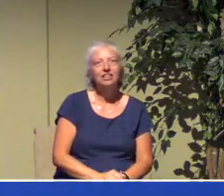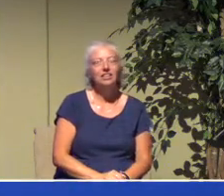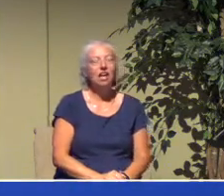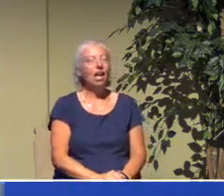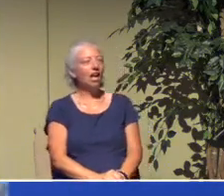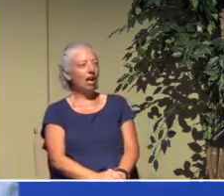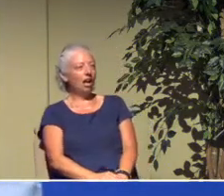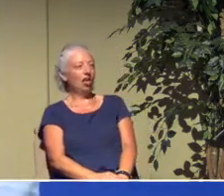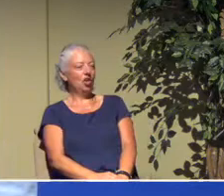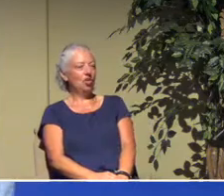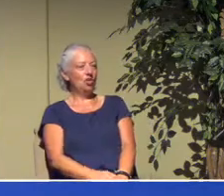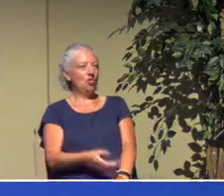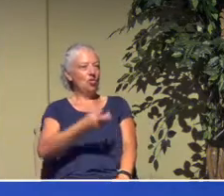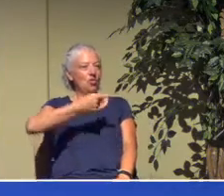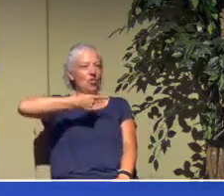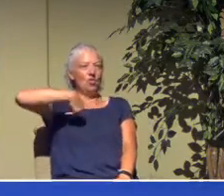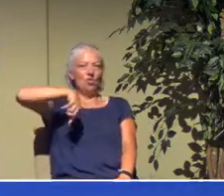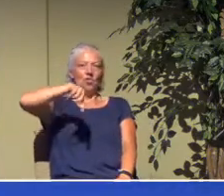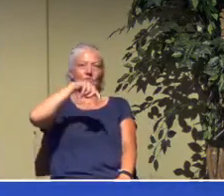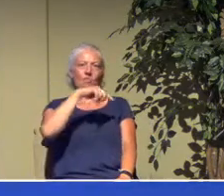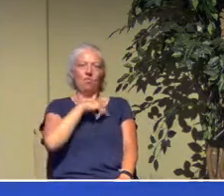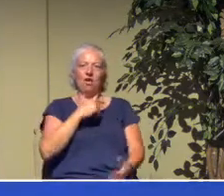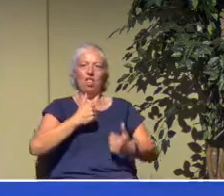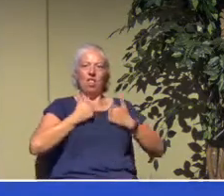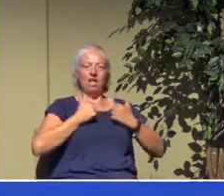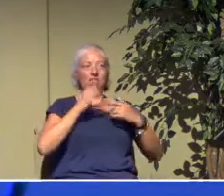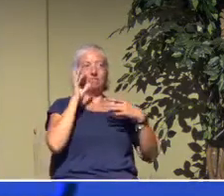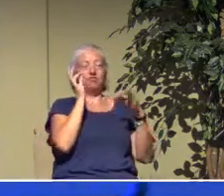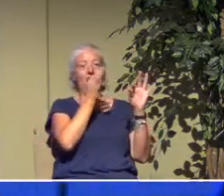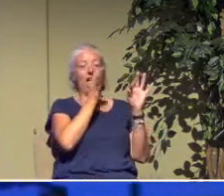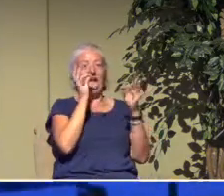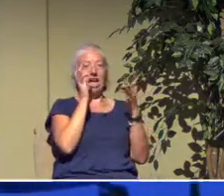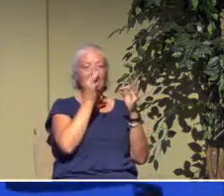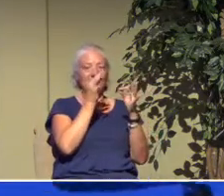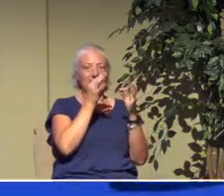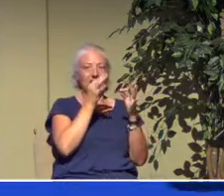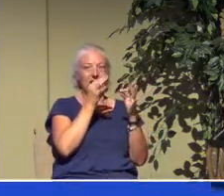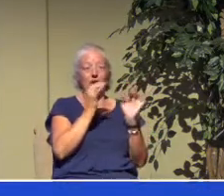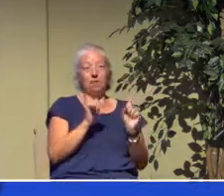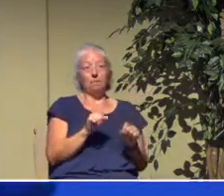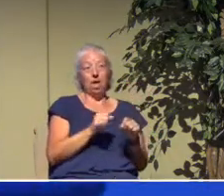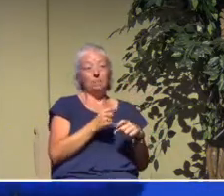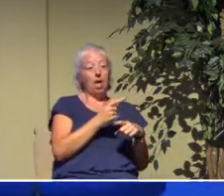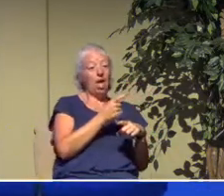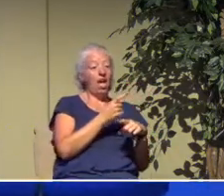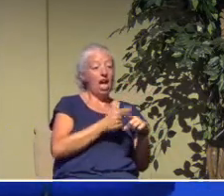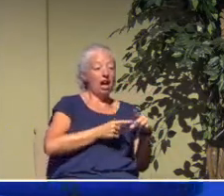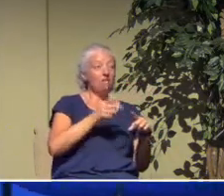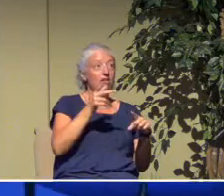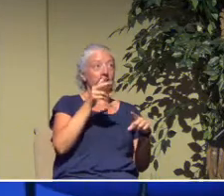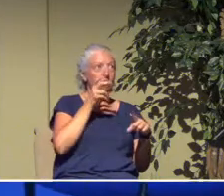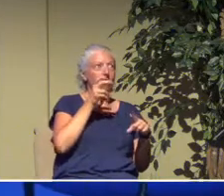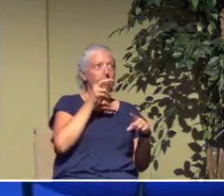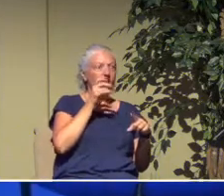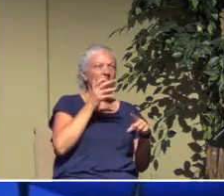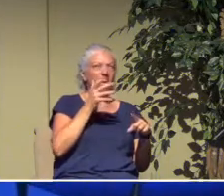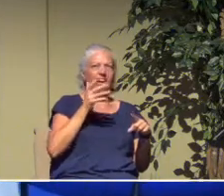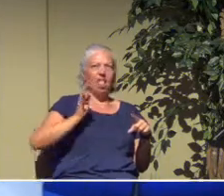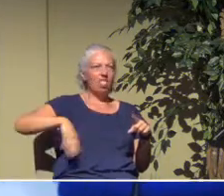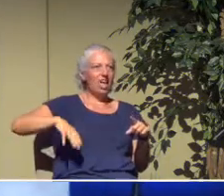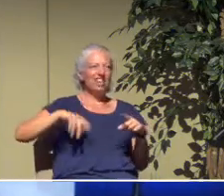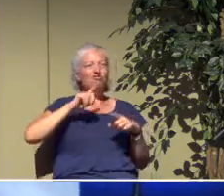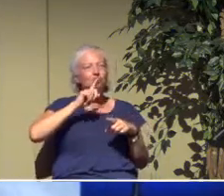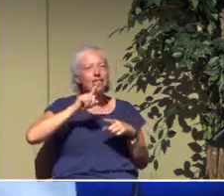In such a distracted world, it's possible that we were halfway through it before you even started listening to it. So we're going to listen to it again. Just listen,